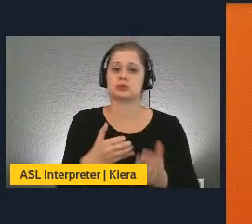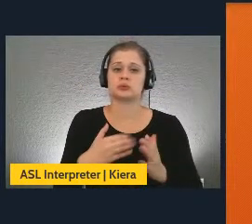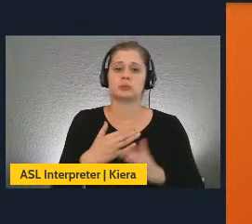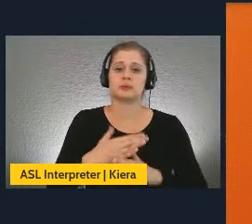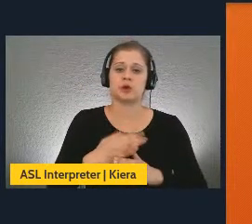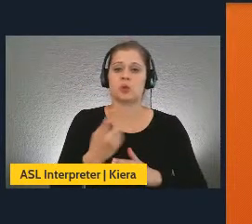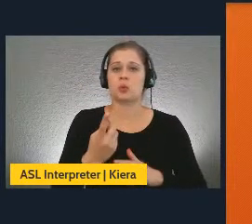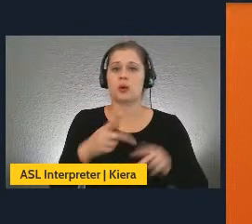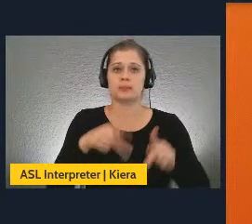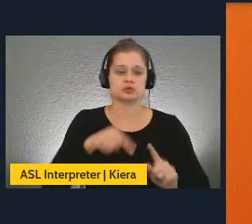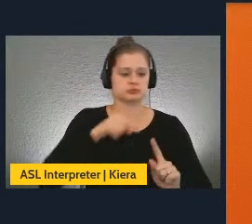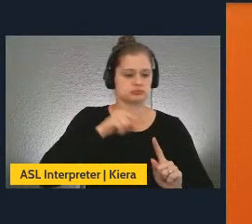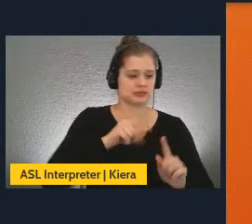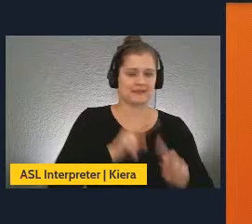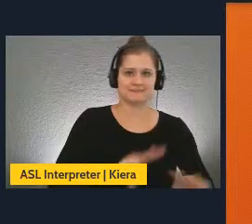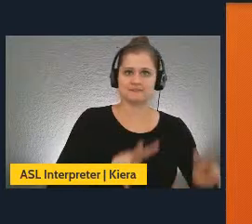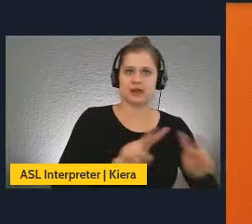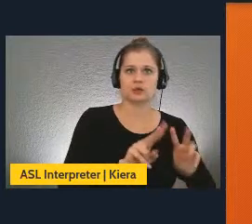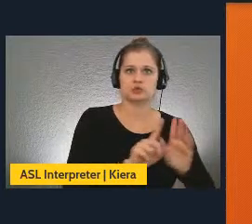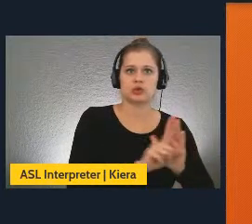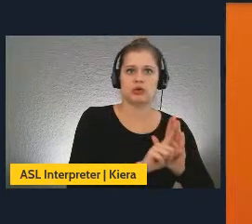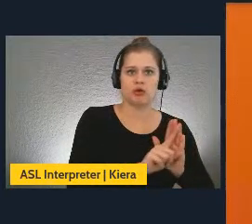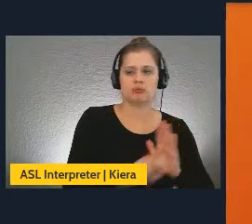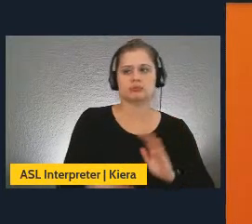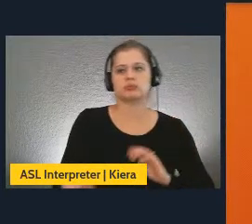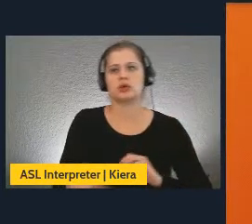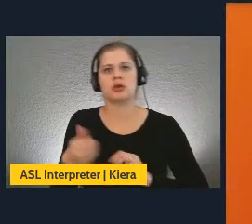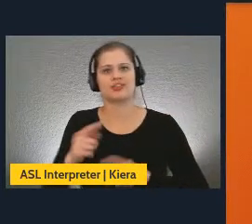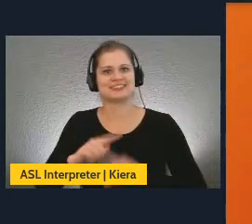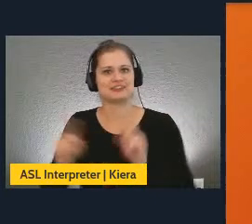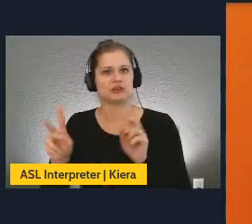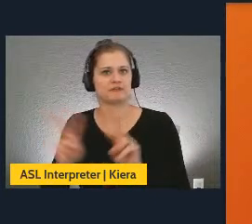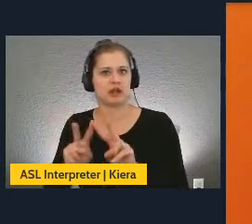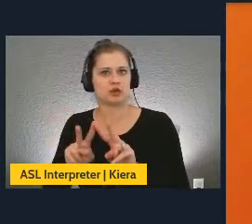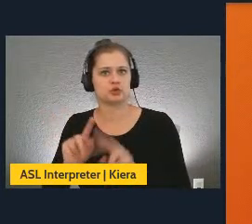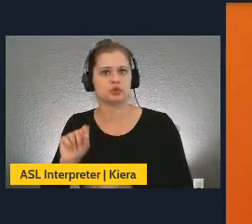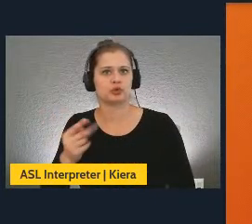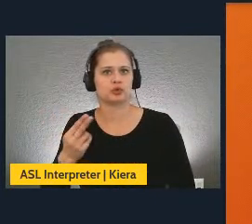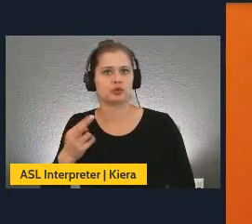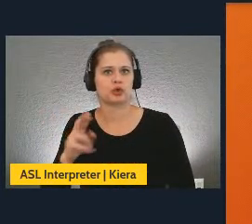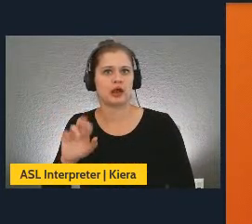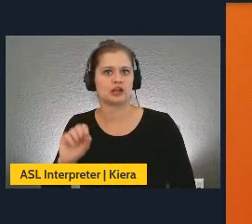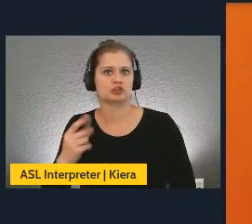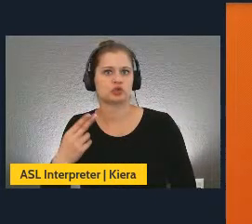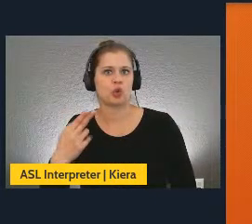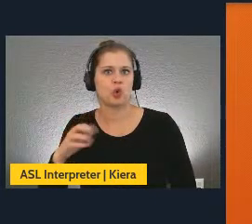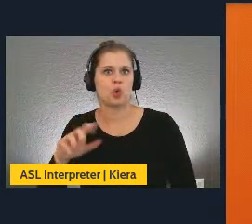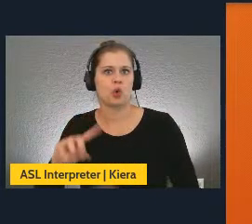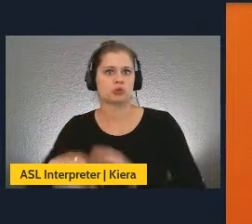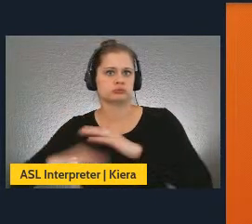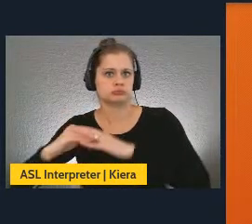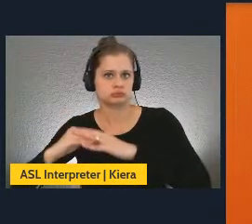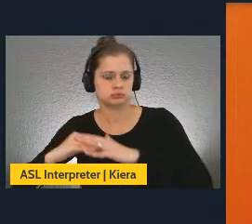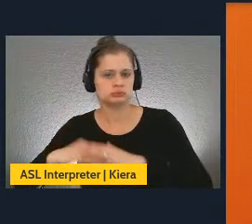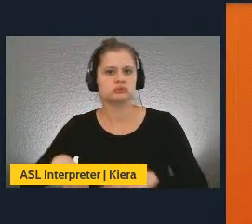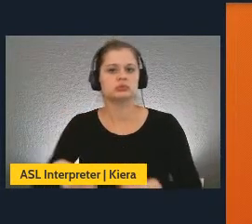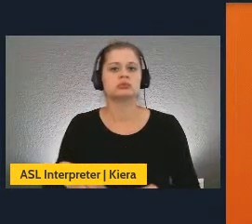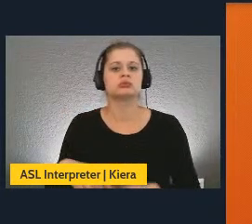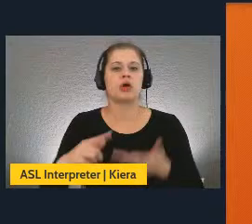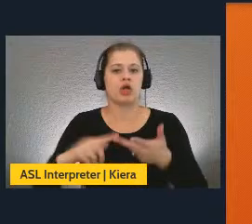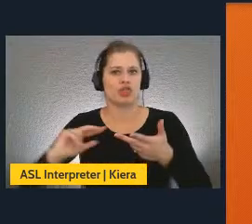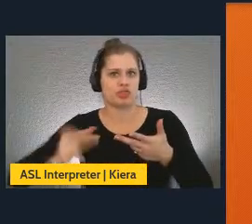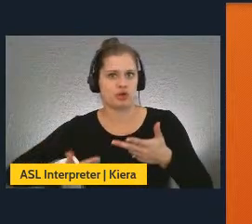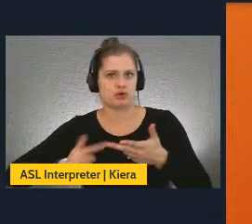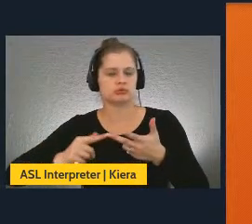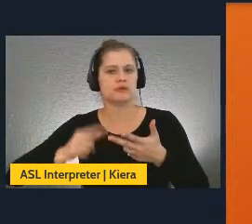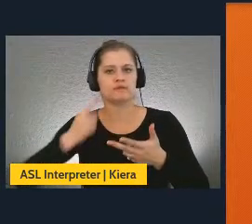to an alarm and the second value to the threshold, and third thing into the annotation, fourth thing in, description, whatever. We just want